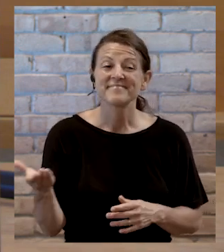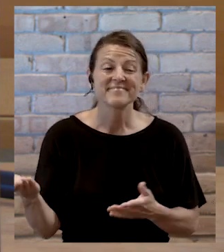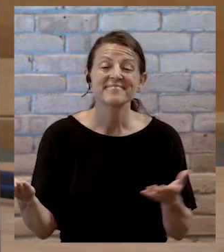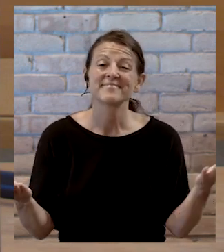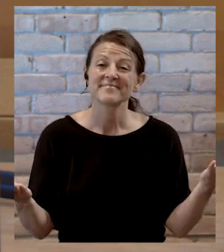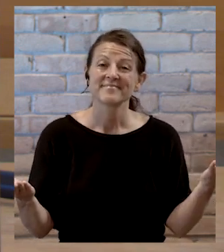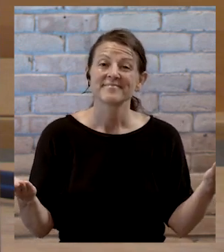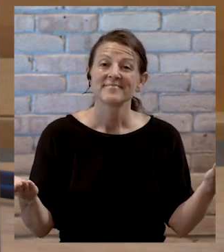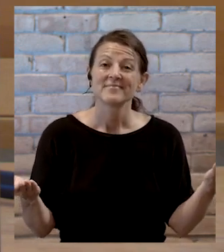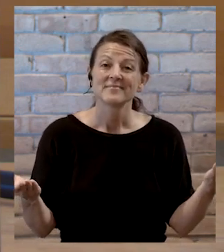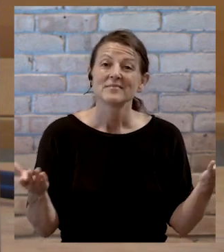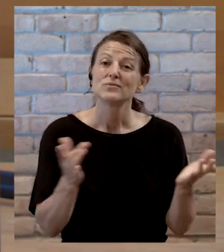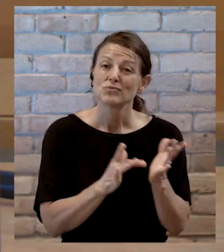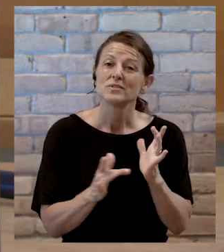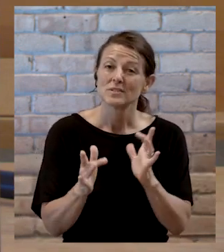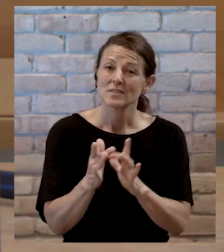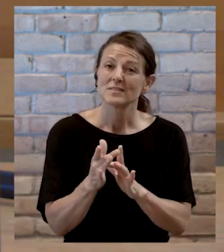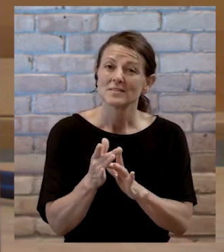Jesus knows you.